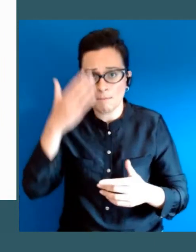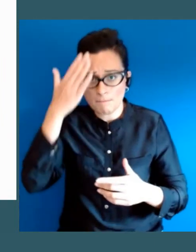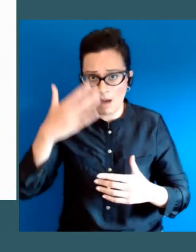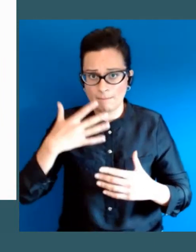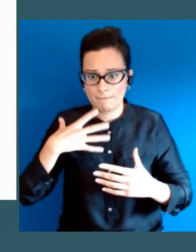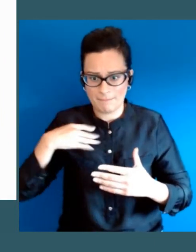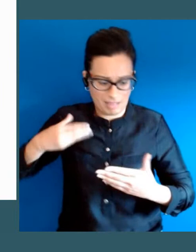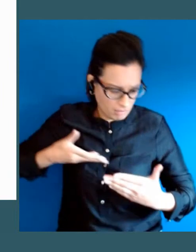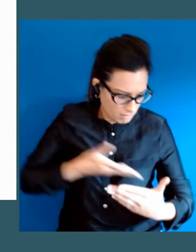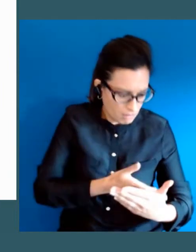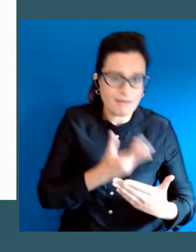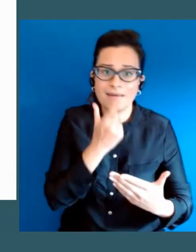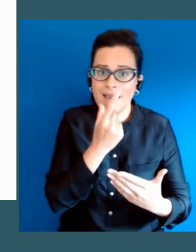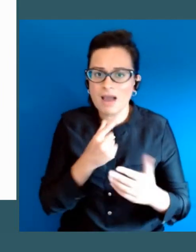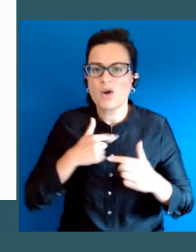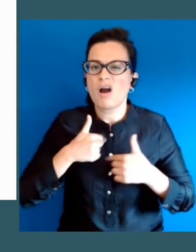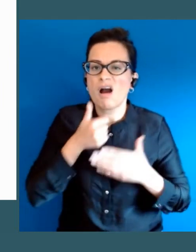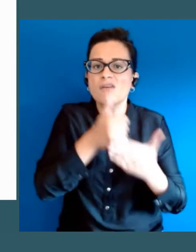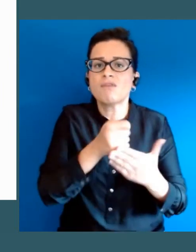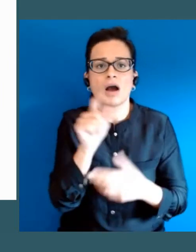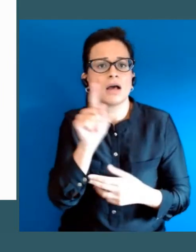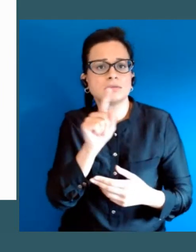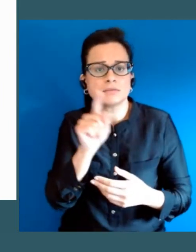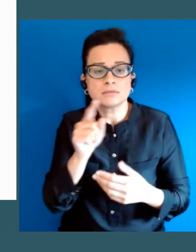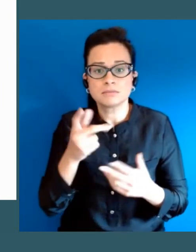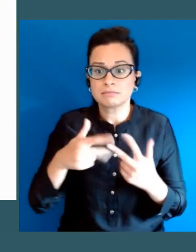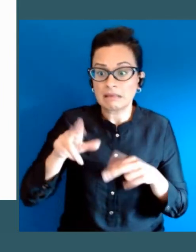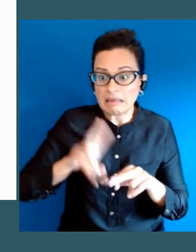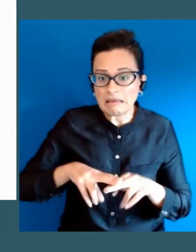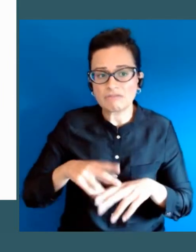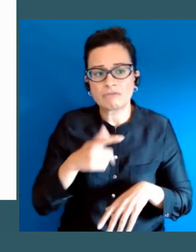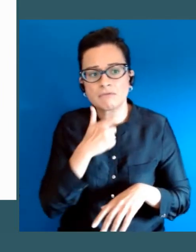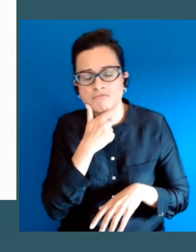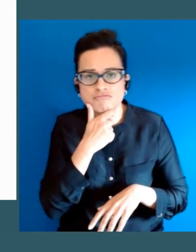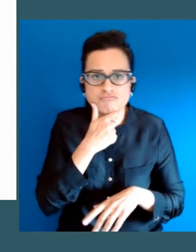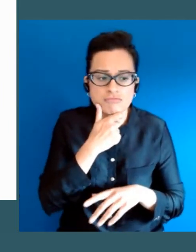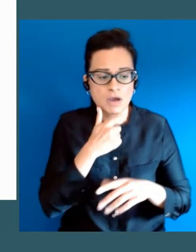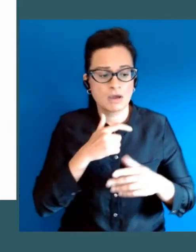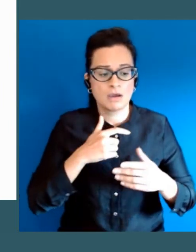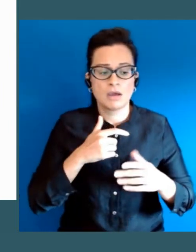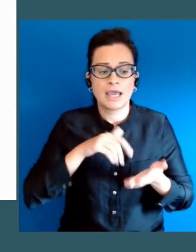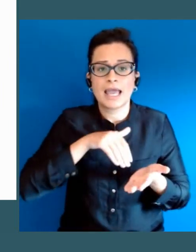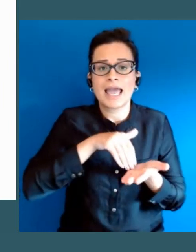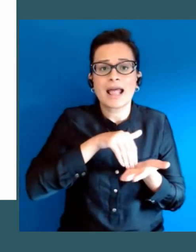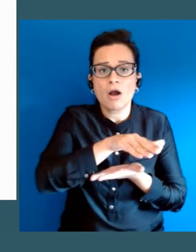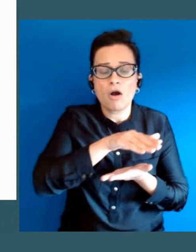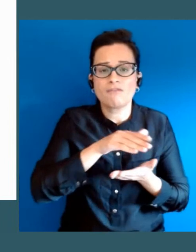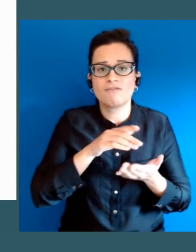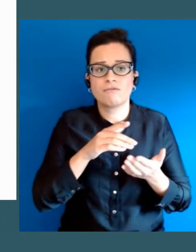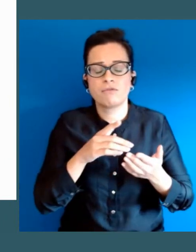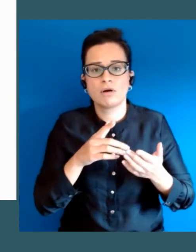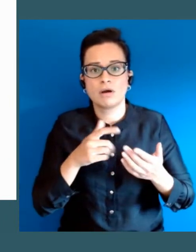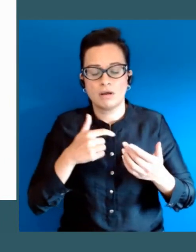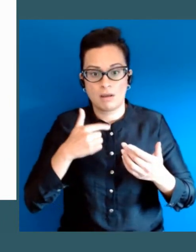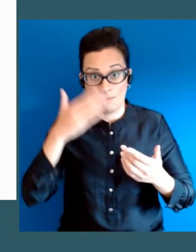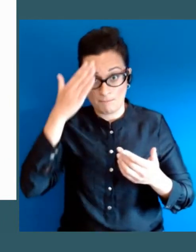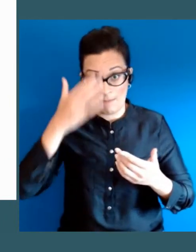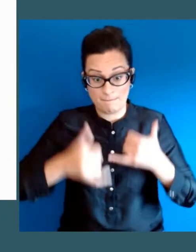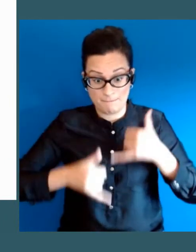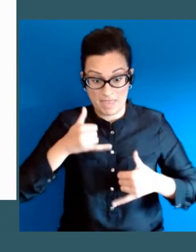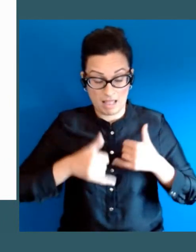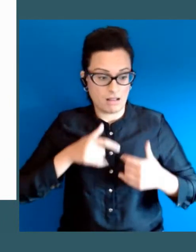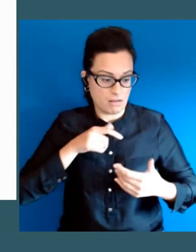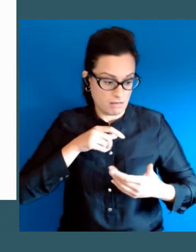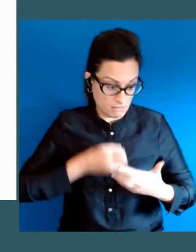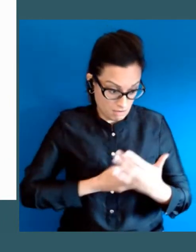want to advise, if we're excluding a maternal milk-free diet, we want to actively support that continuation